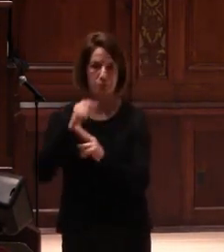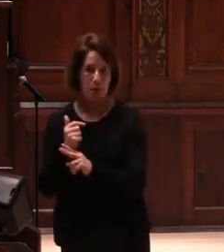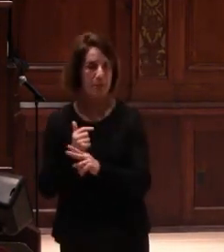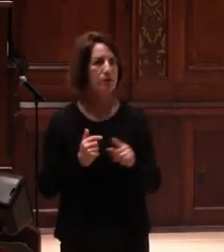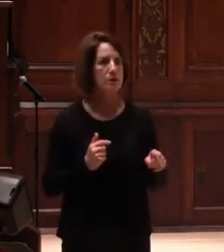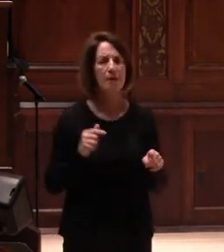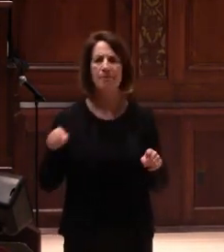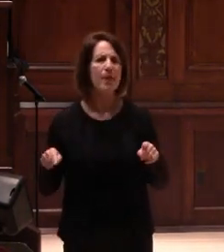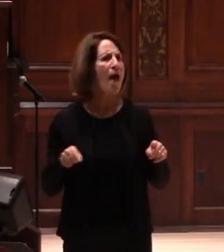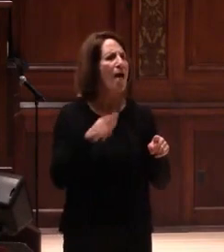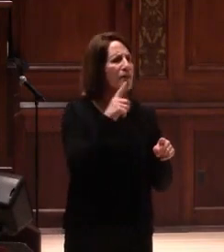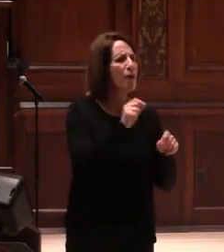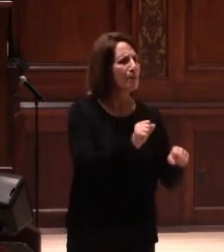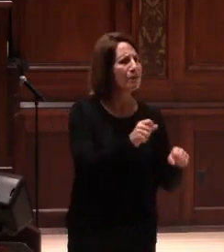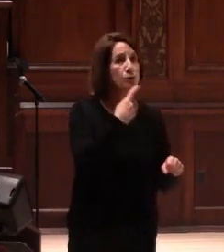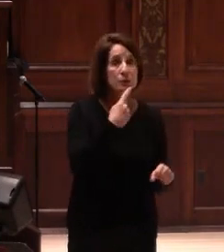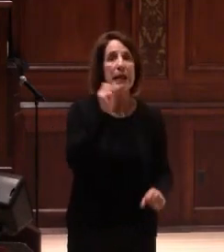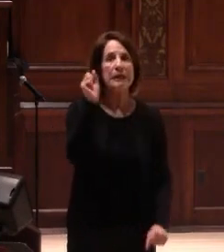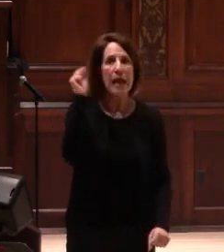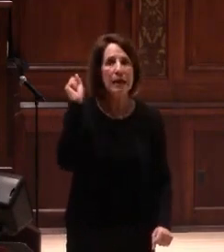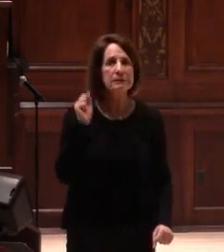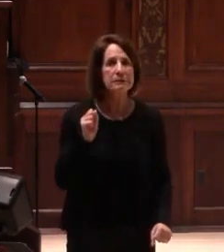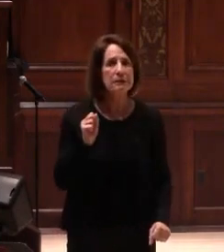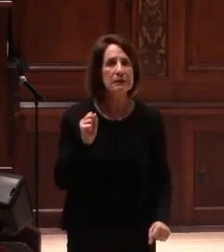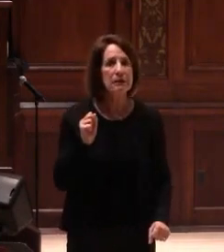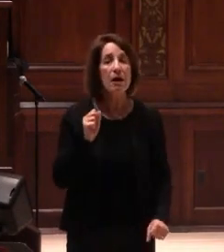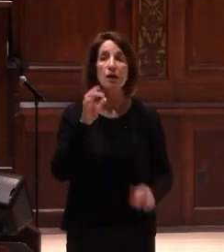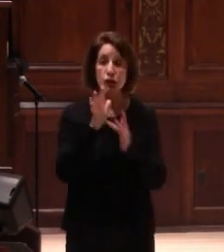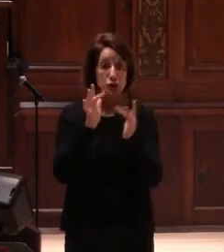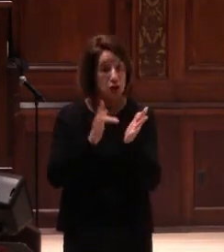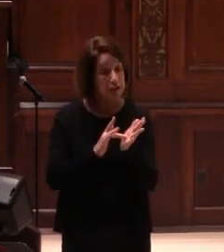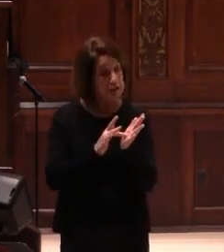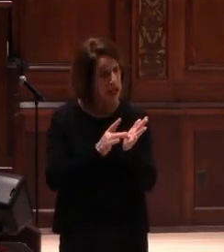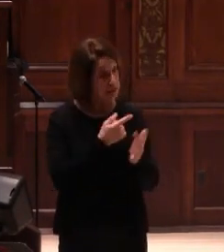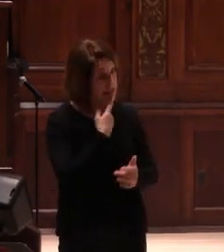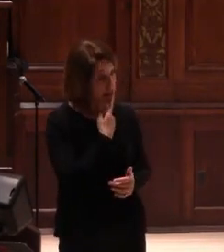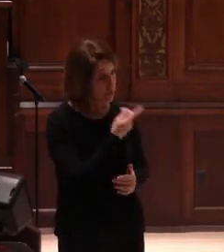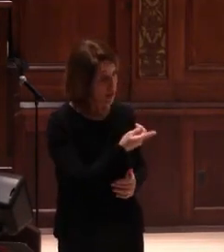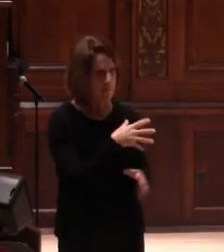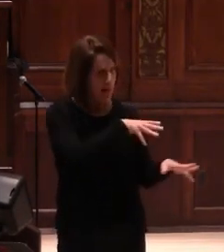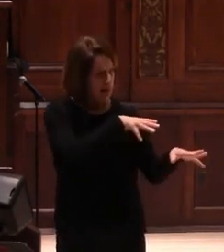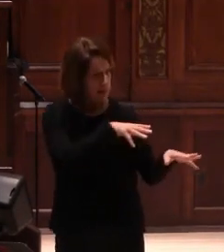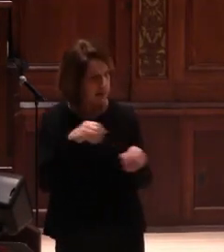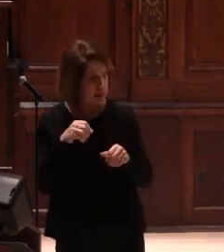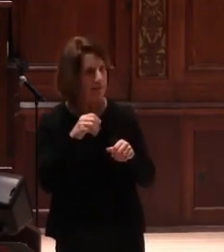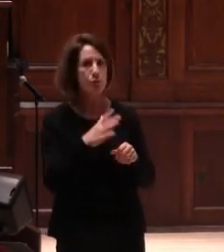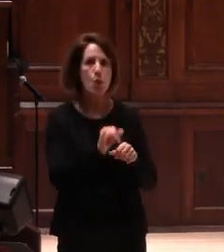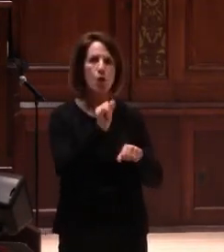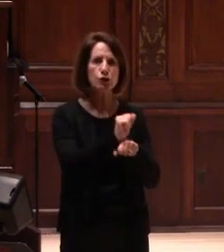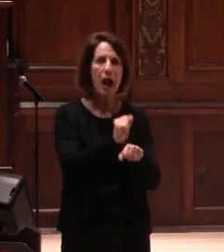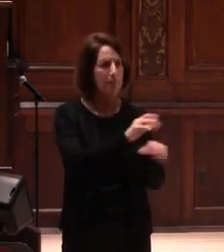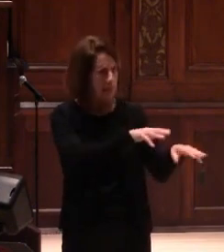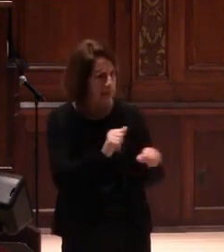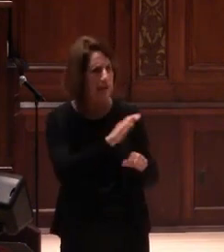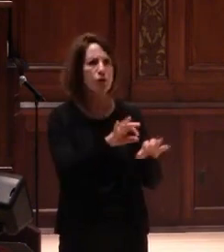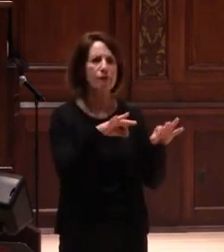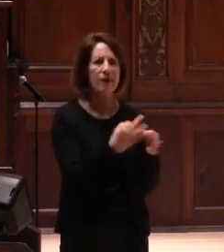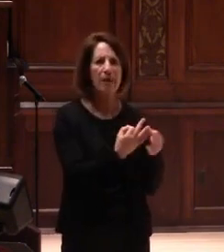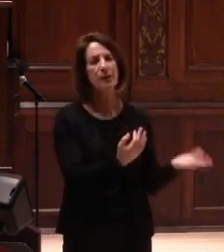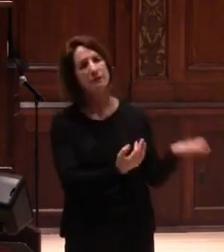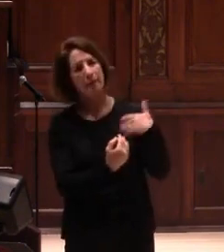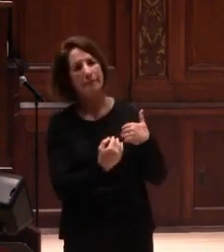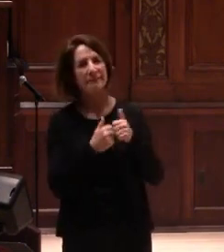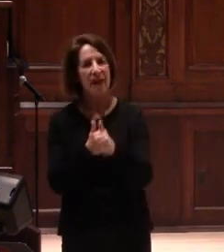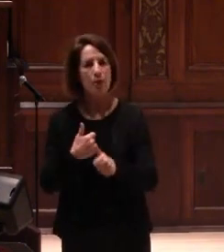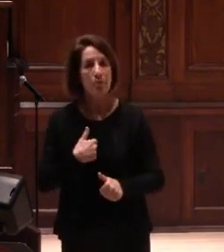by their ability to say yes. Jesus said to them, "Leave your jobs and leave your family and come and follow me."